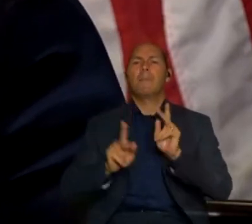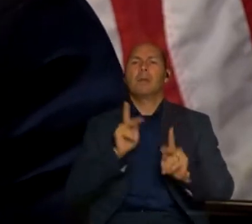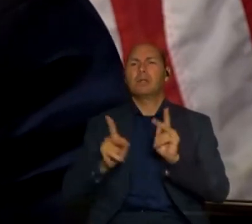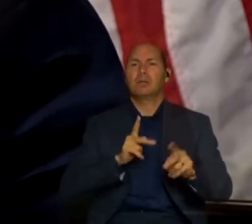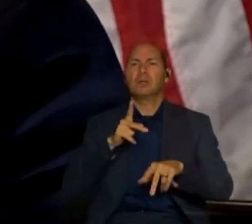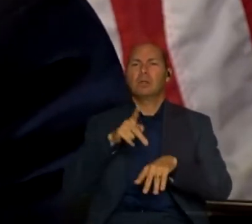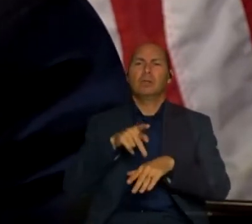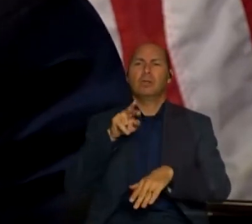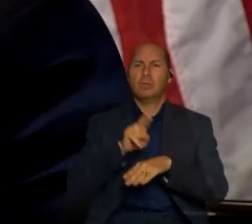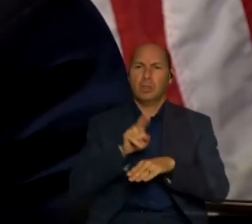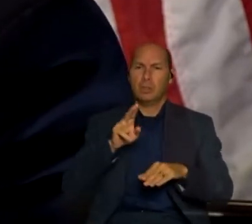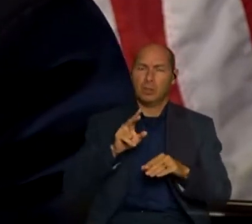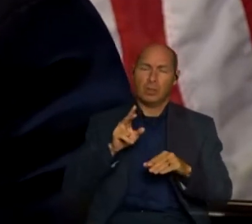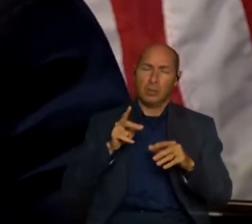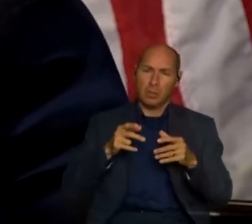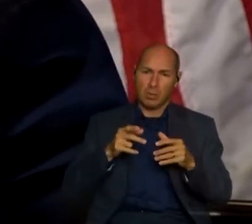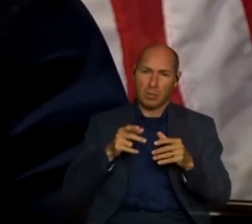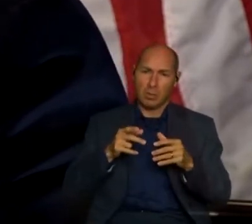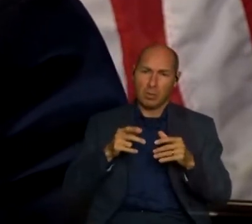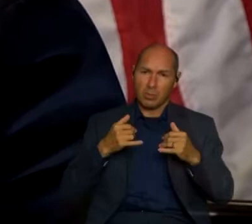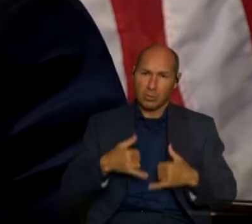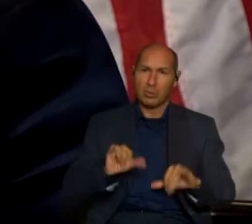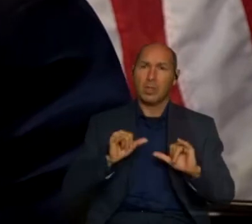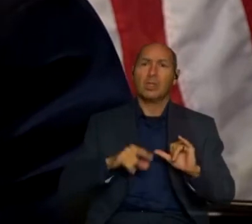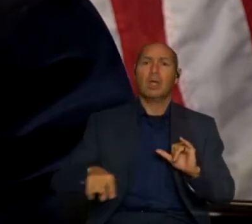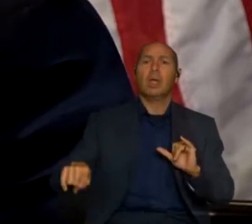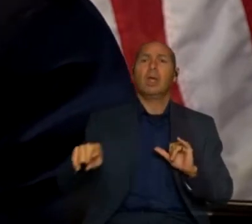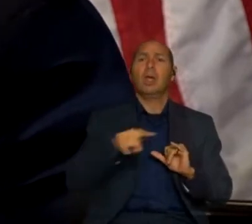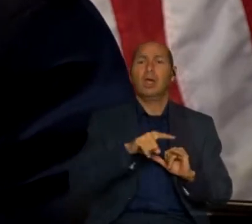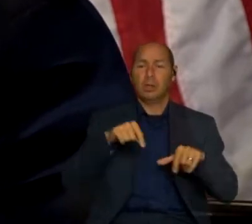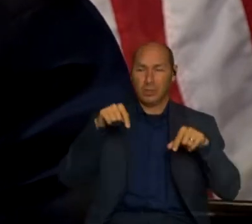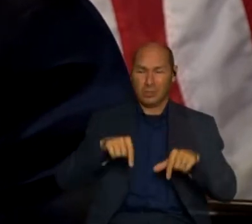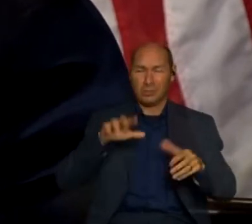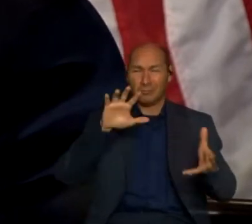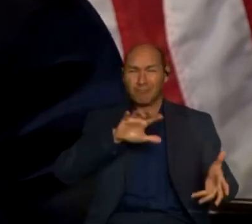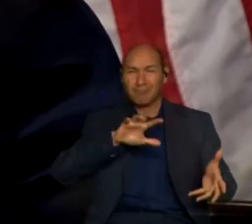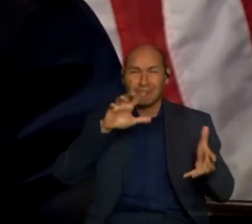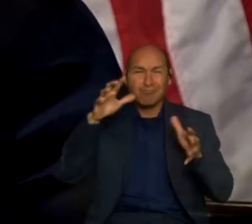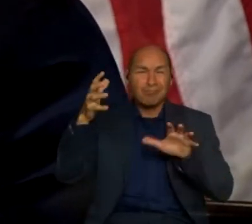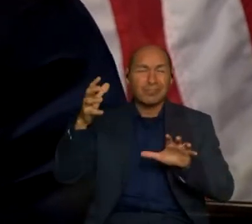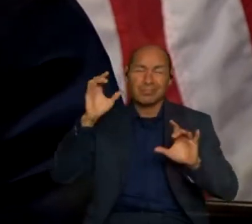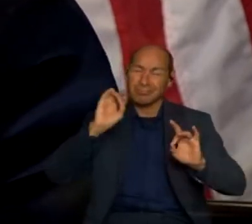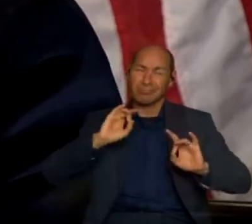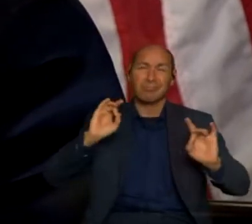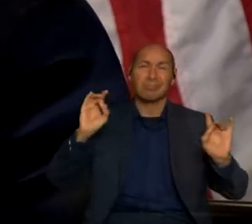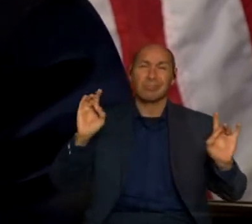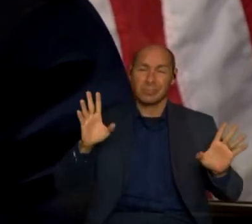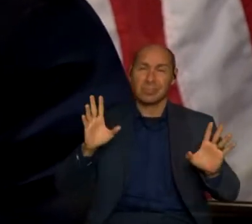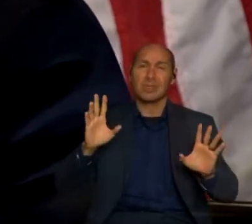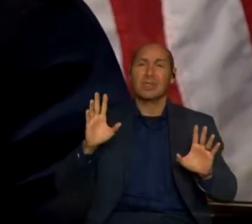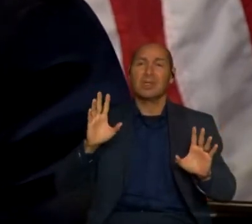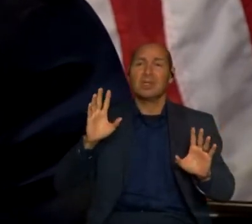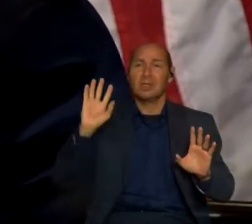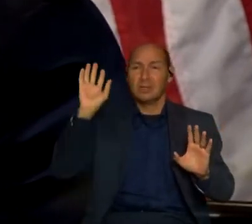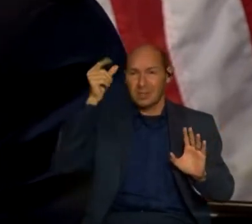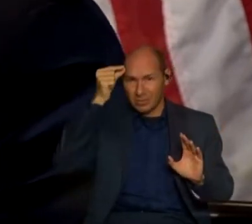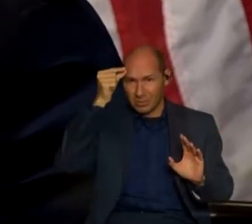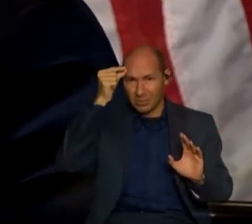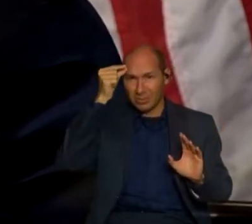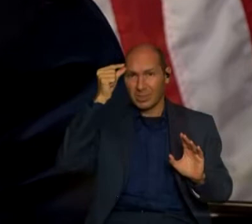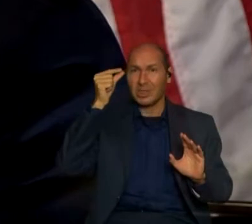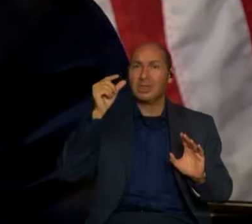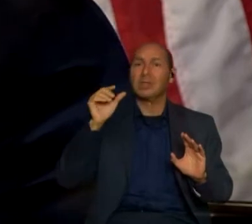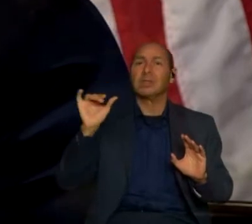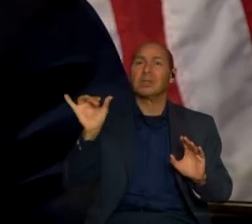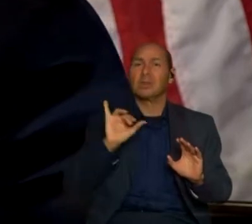to its recovery from this awful disaster, which we've made government has made. All of us